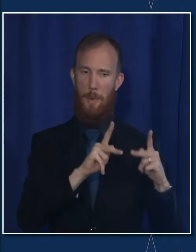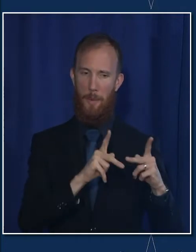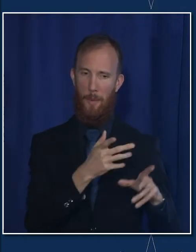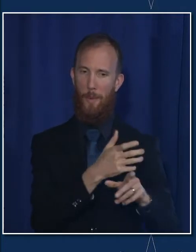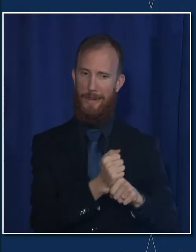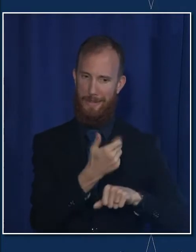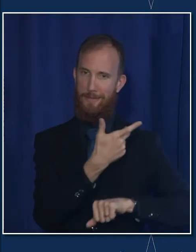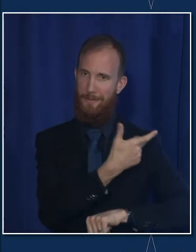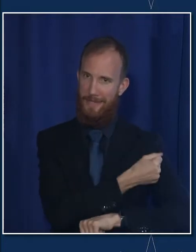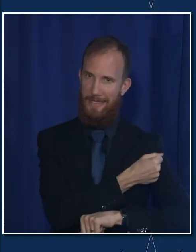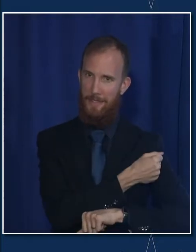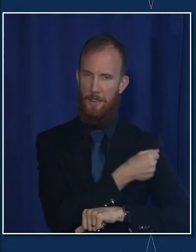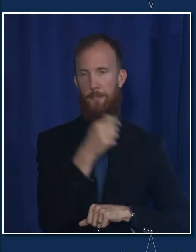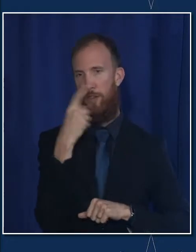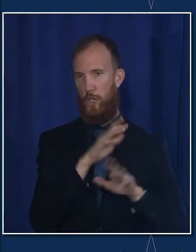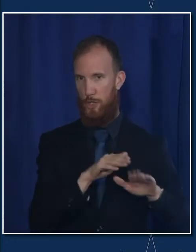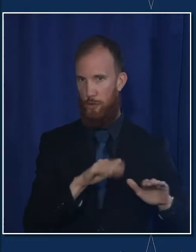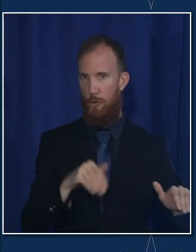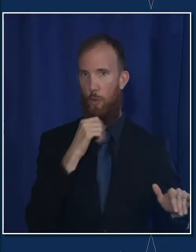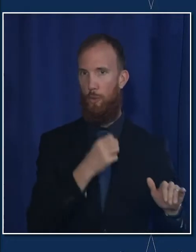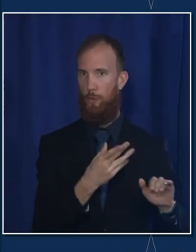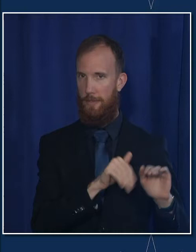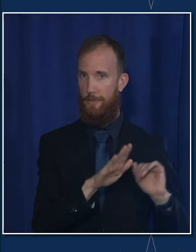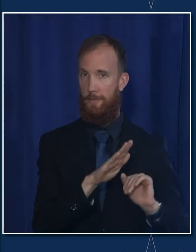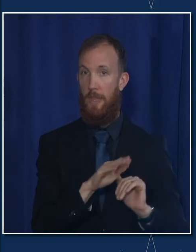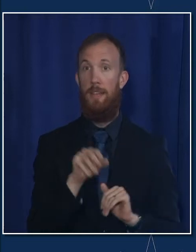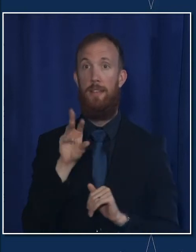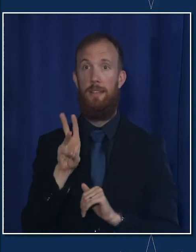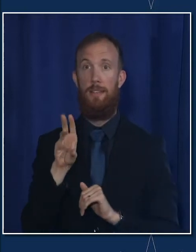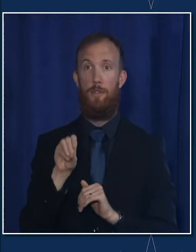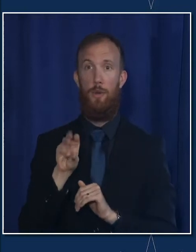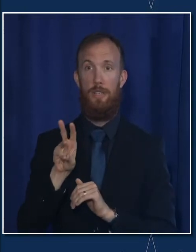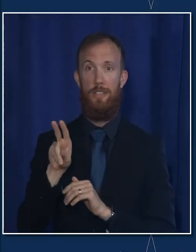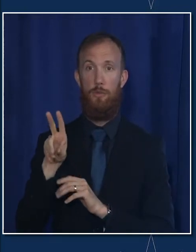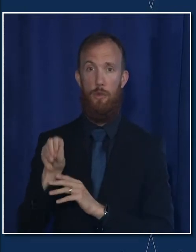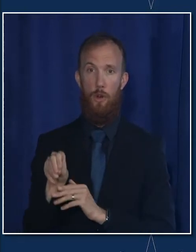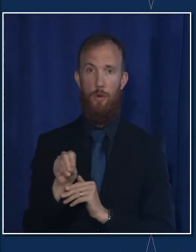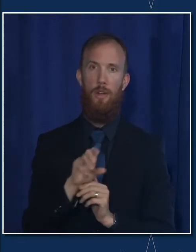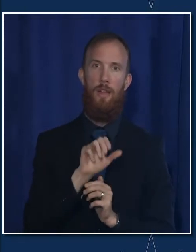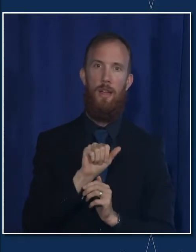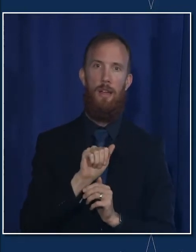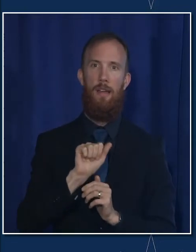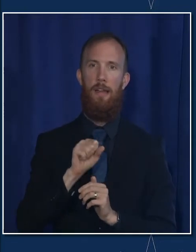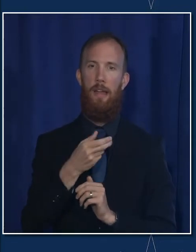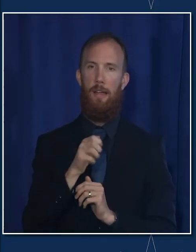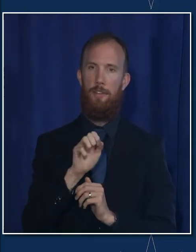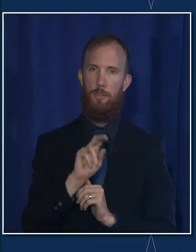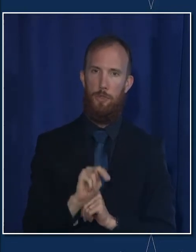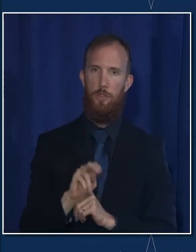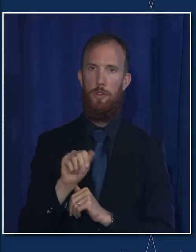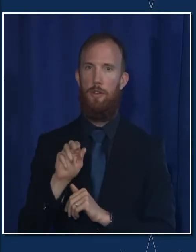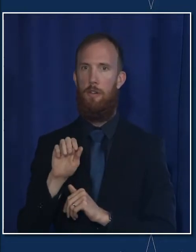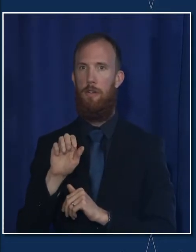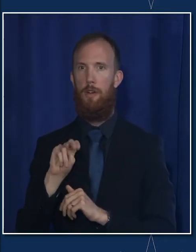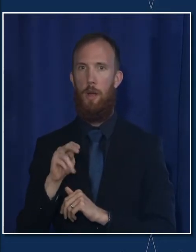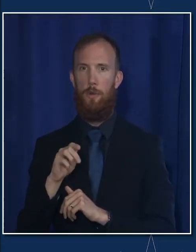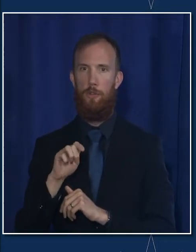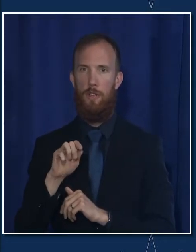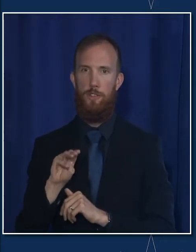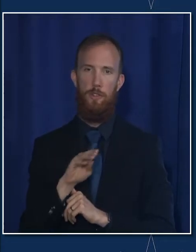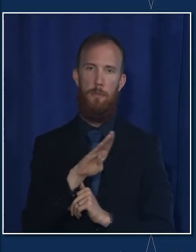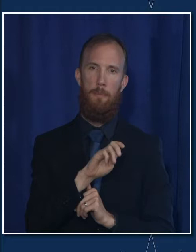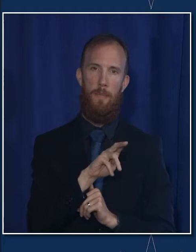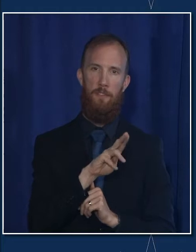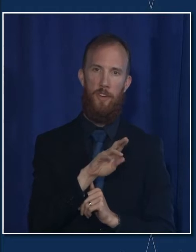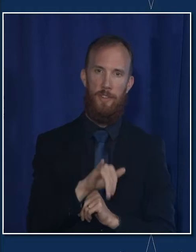to see. We also, 60620, which is Ashburn, Auburn Gresham, Beverly, Chatham, Englewood, Greater Grand Crossing,